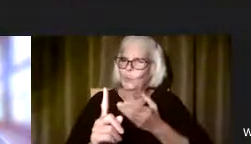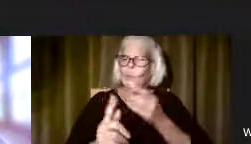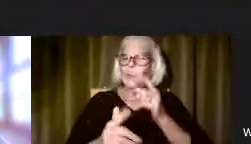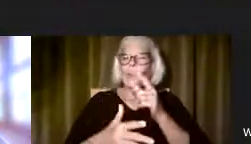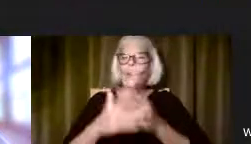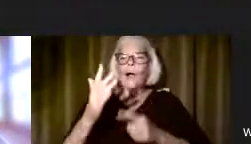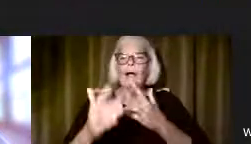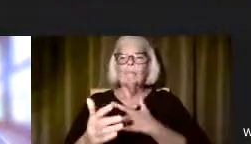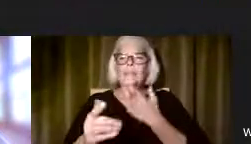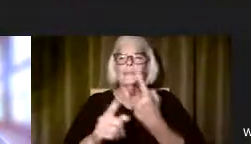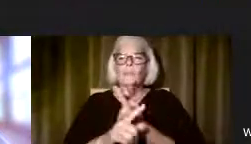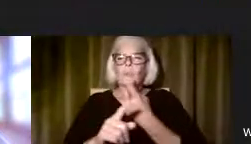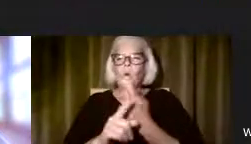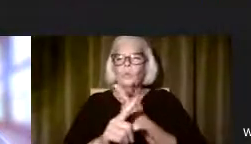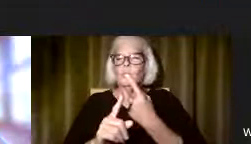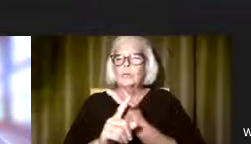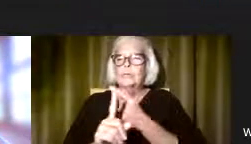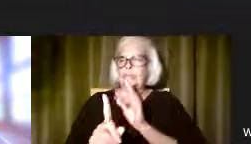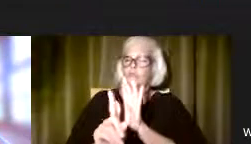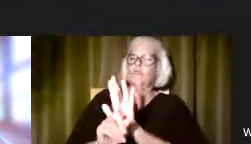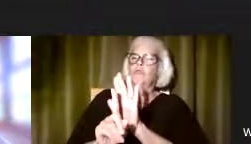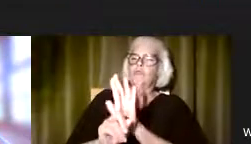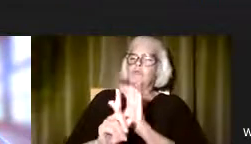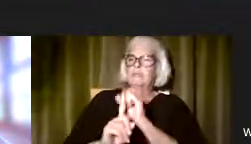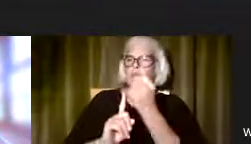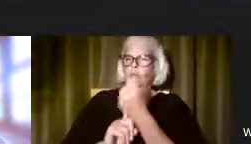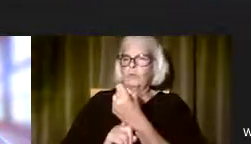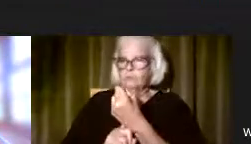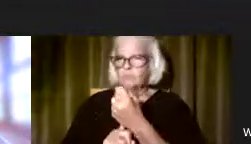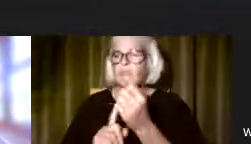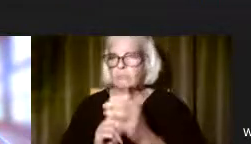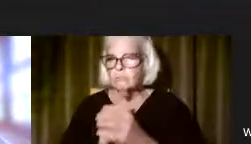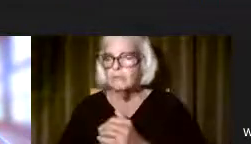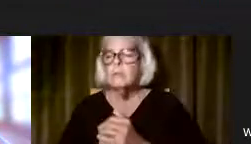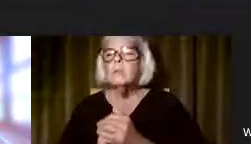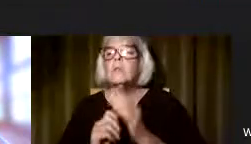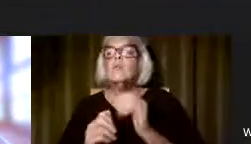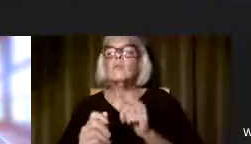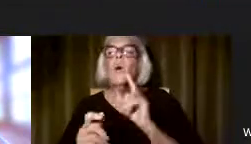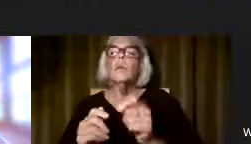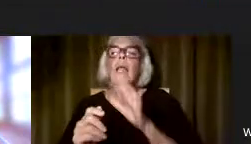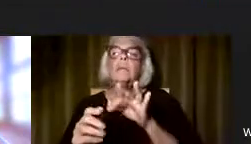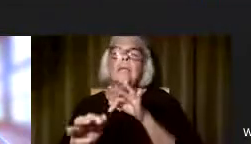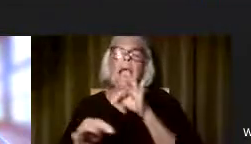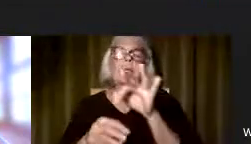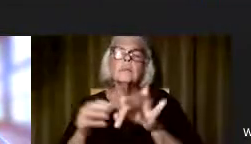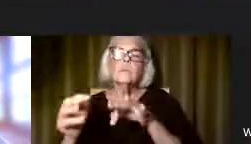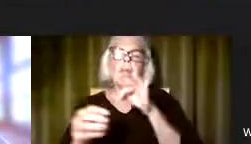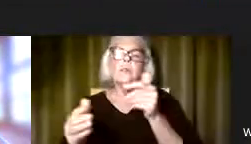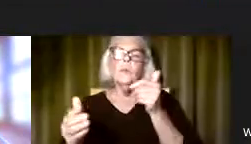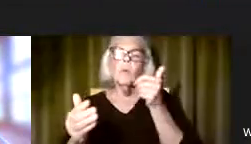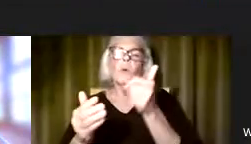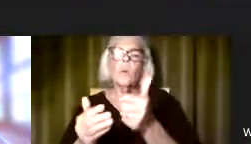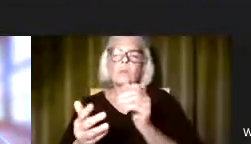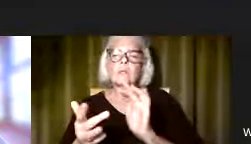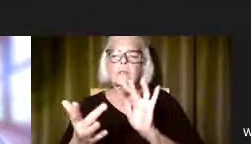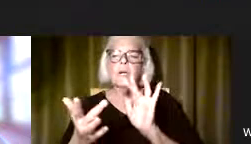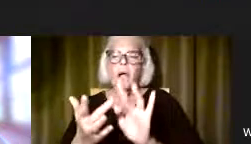otherwise. But the close contacts, I'll just preview that might be changing in the next couple of months